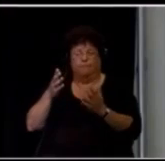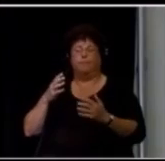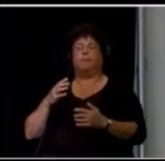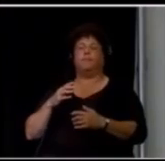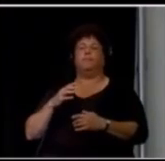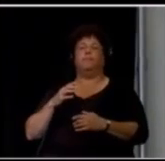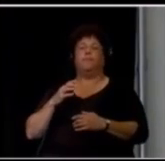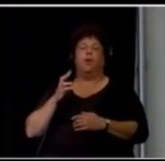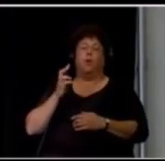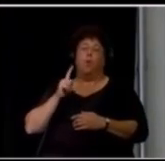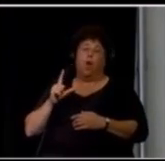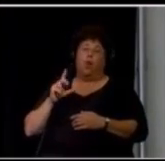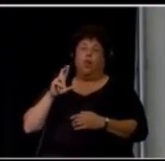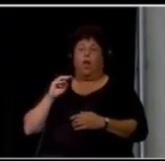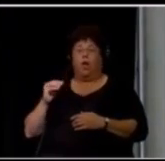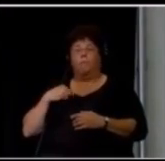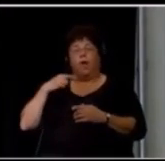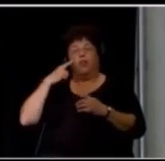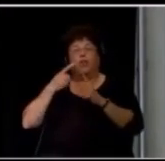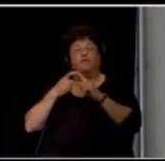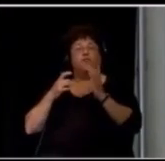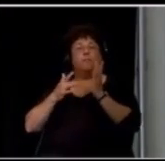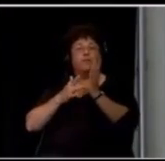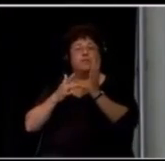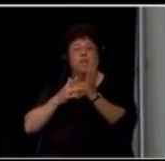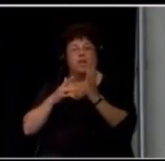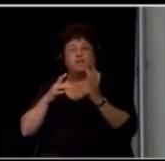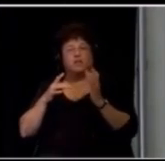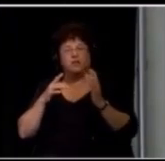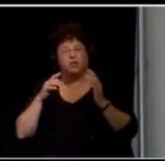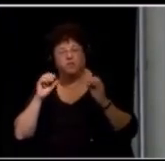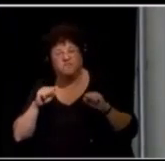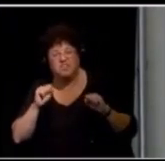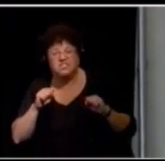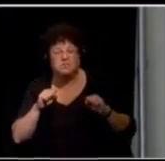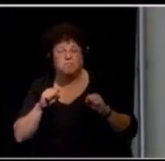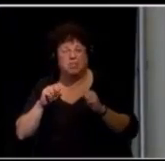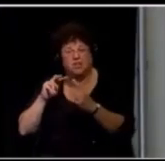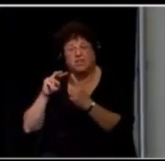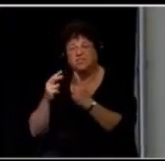Well, I think from a technical feasibility standpoint,